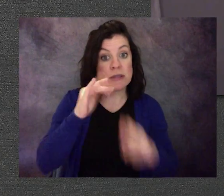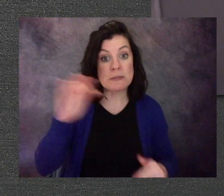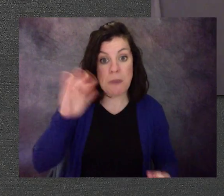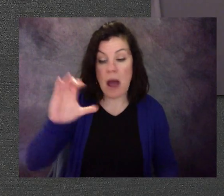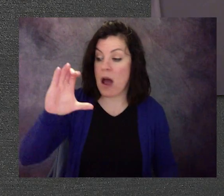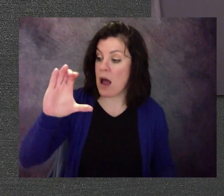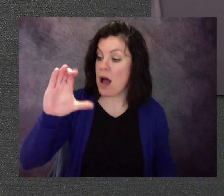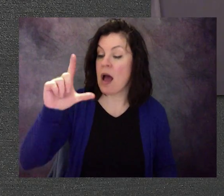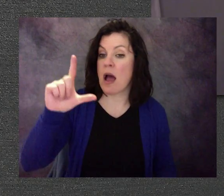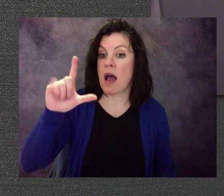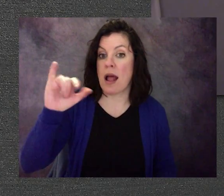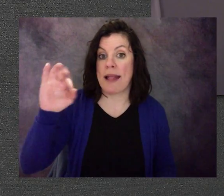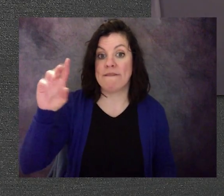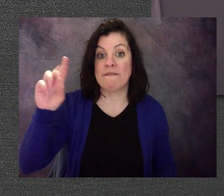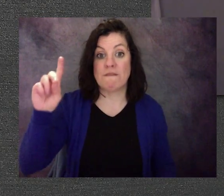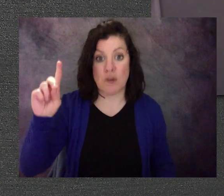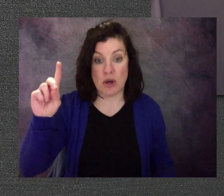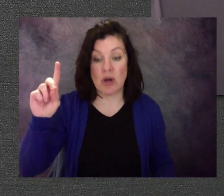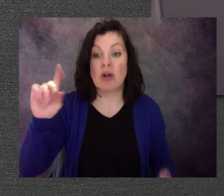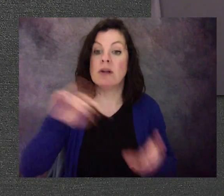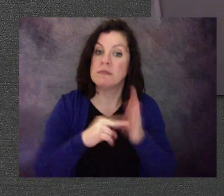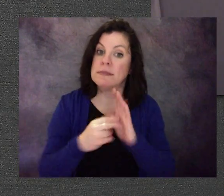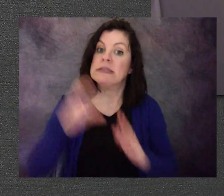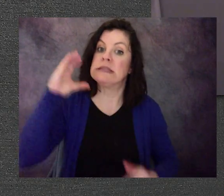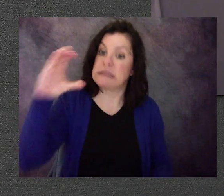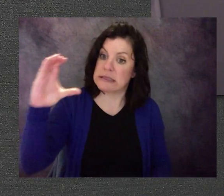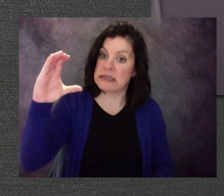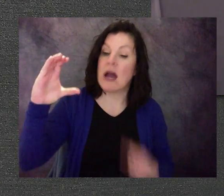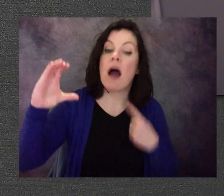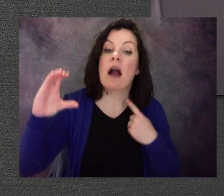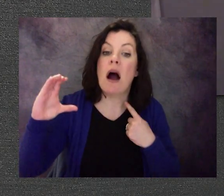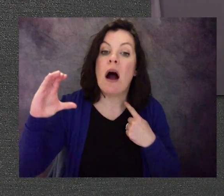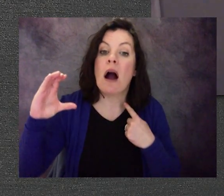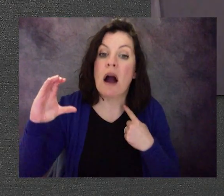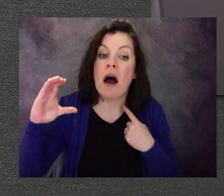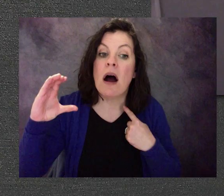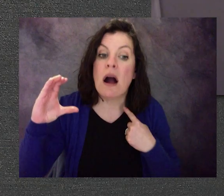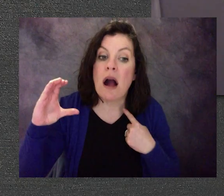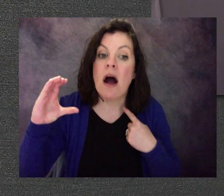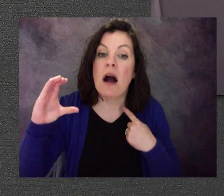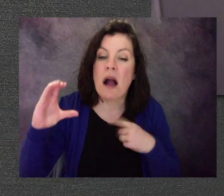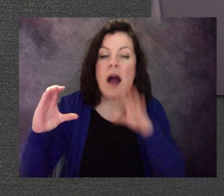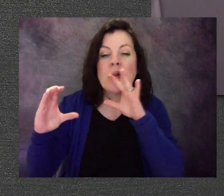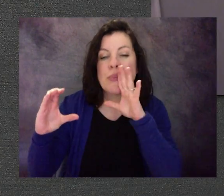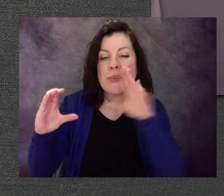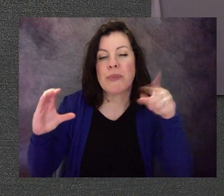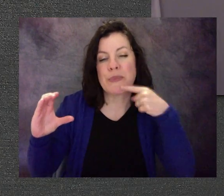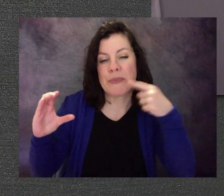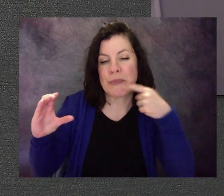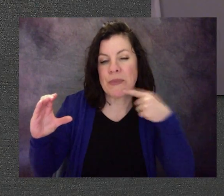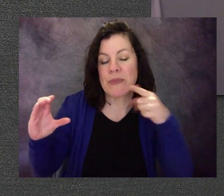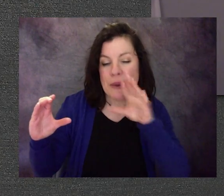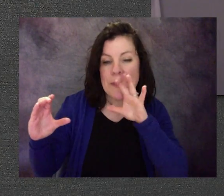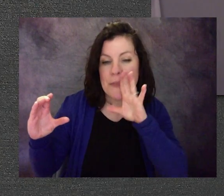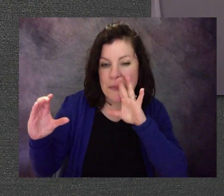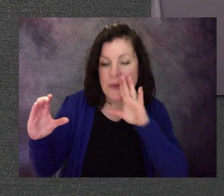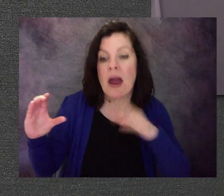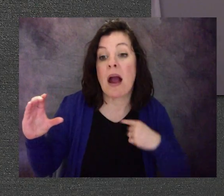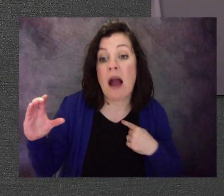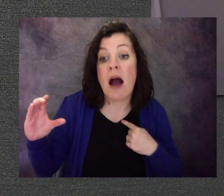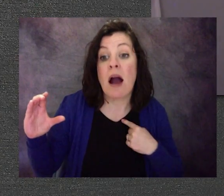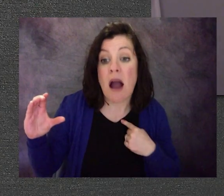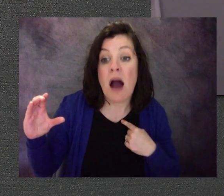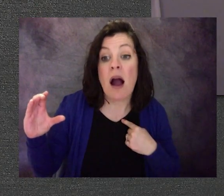the sound k, k, k. Can you try? K, k, k. Nice job. I